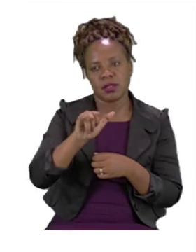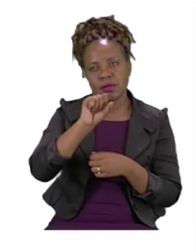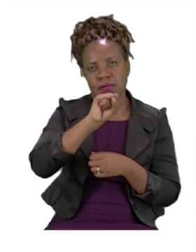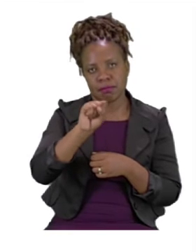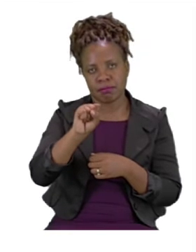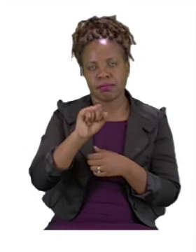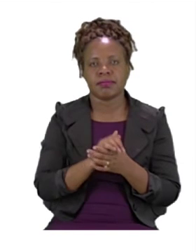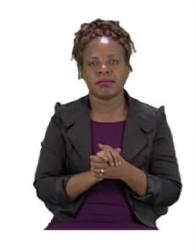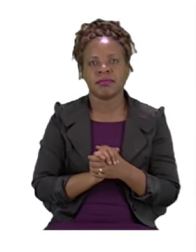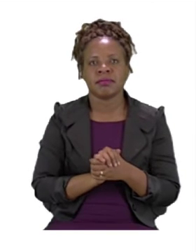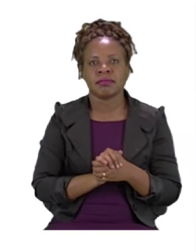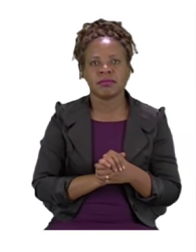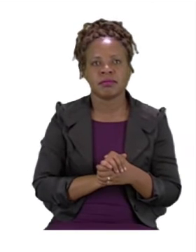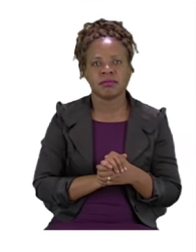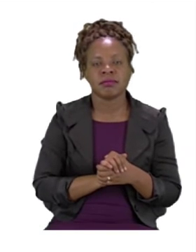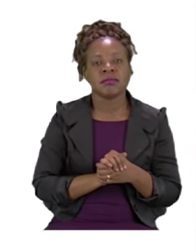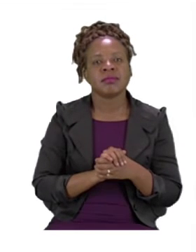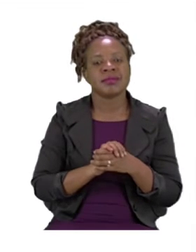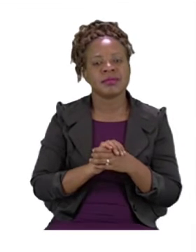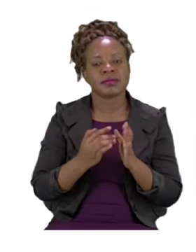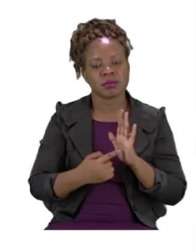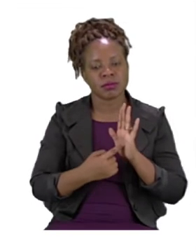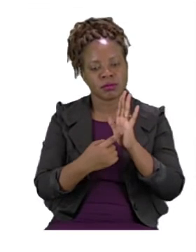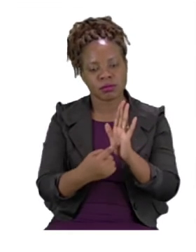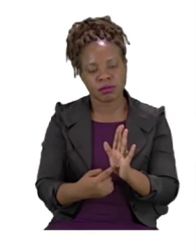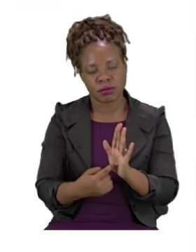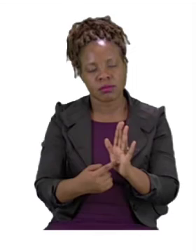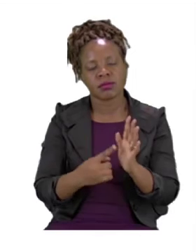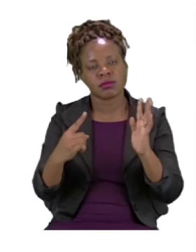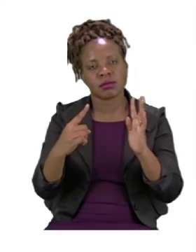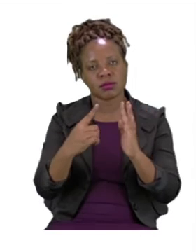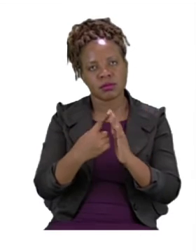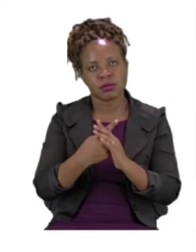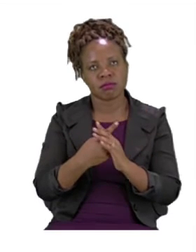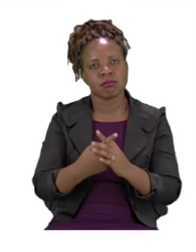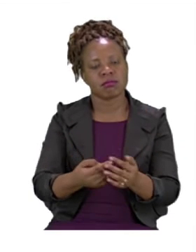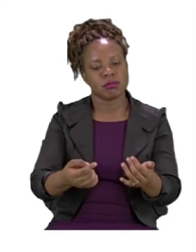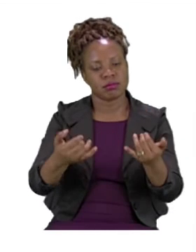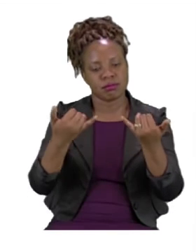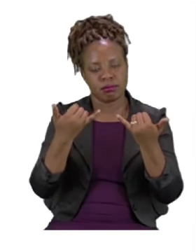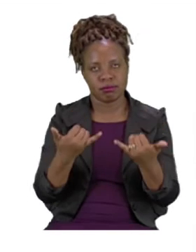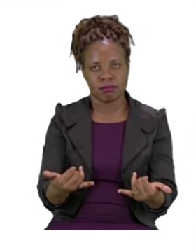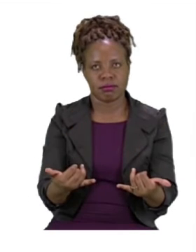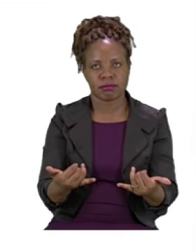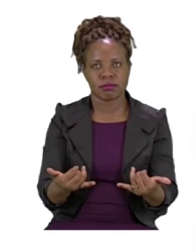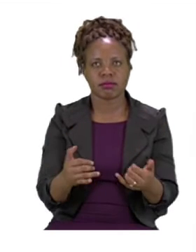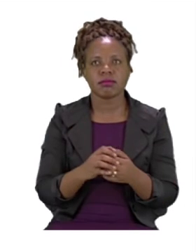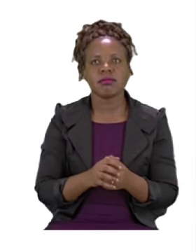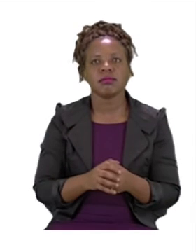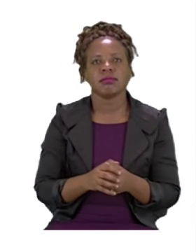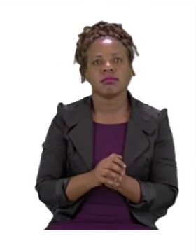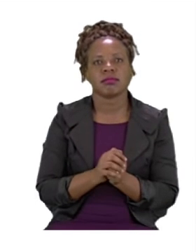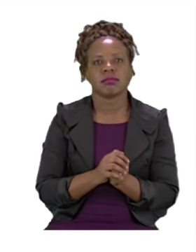not a past or a present word, a past or a future word, but a present